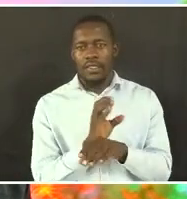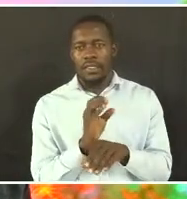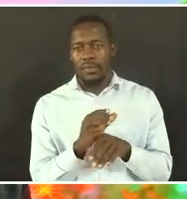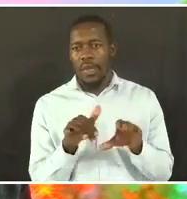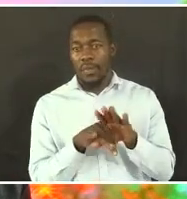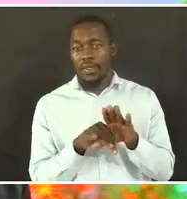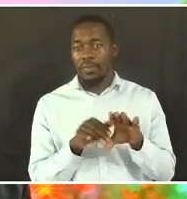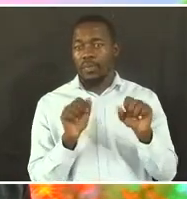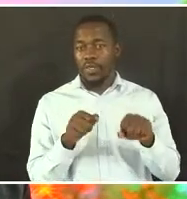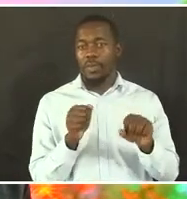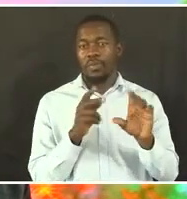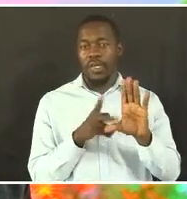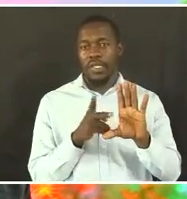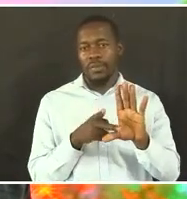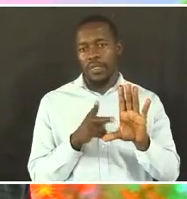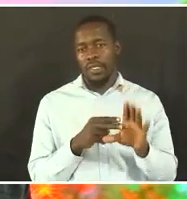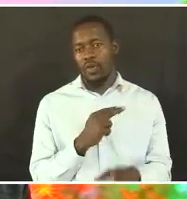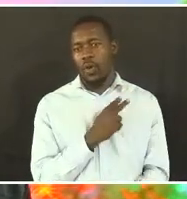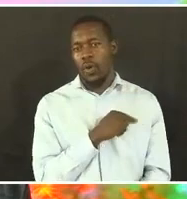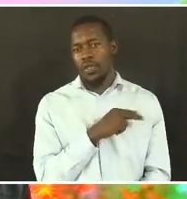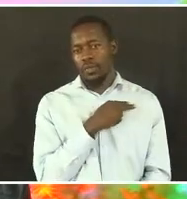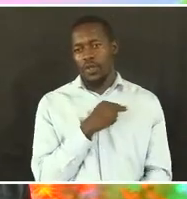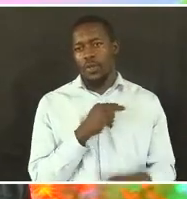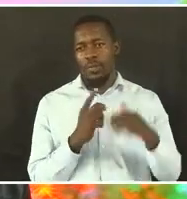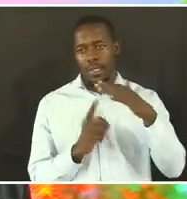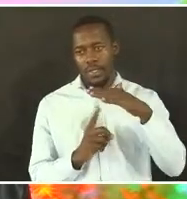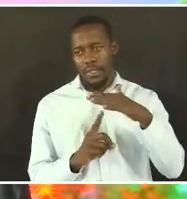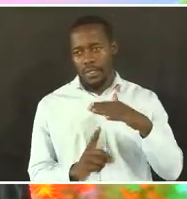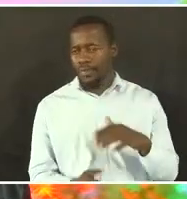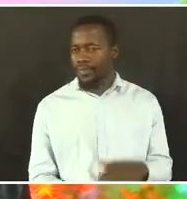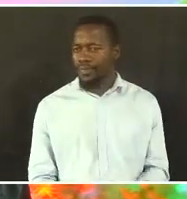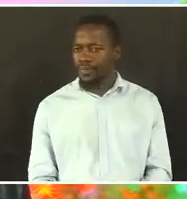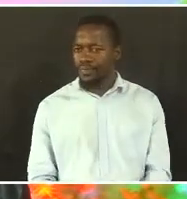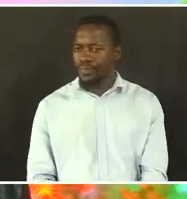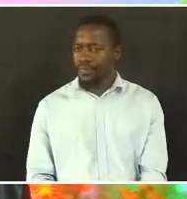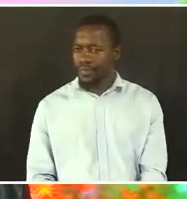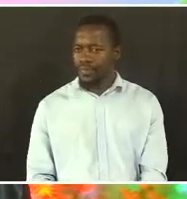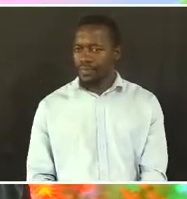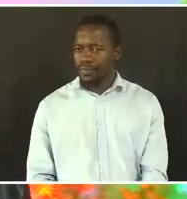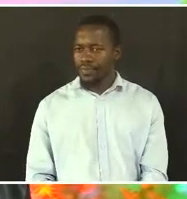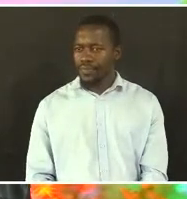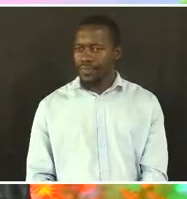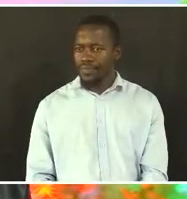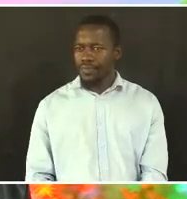actively participate. Let me ask a question which maybe we didn't think.